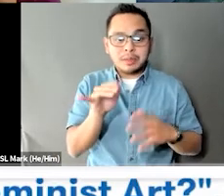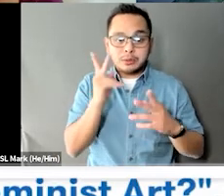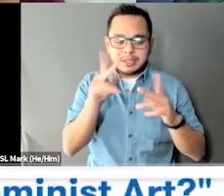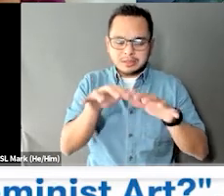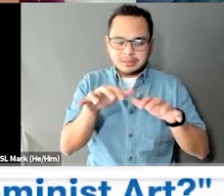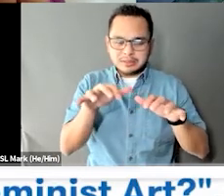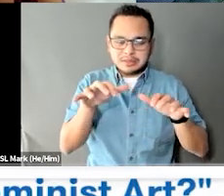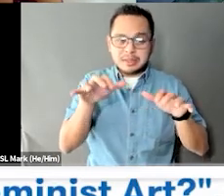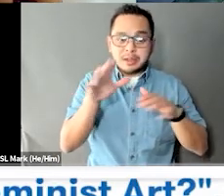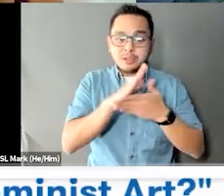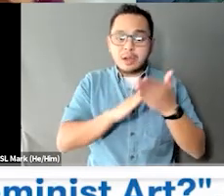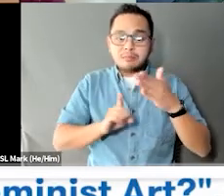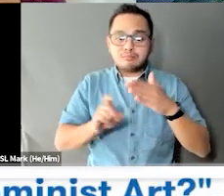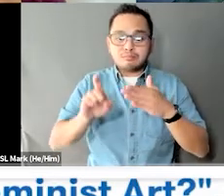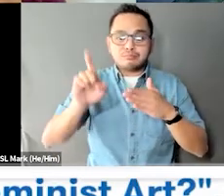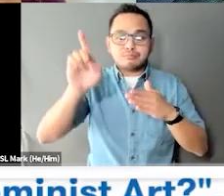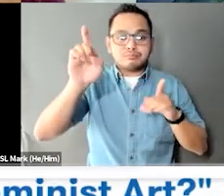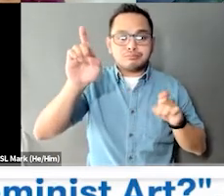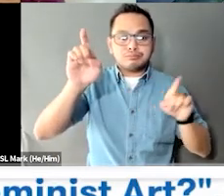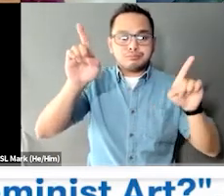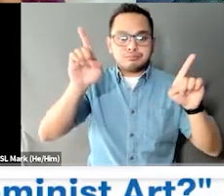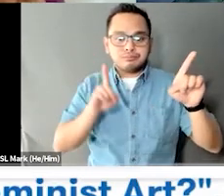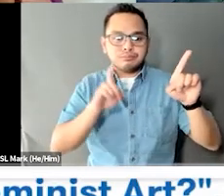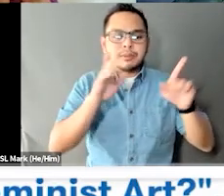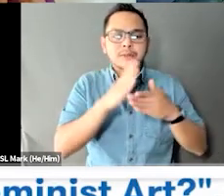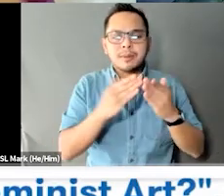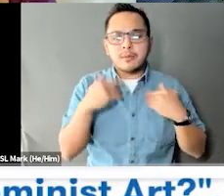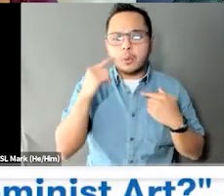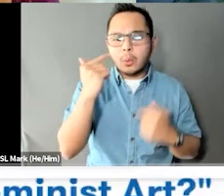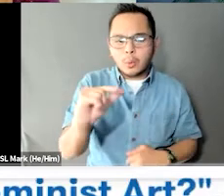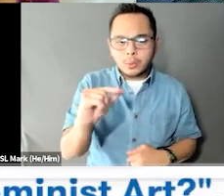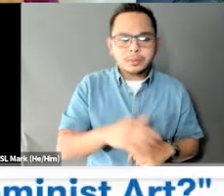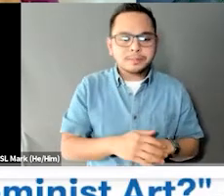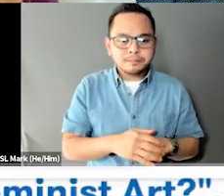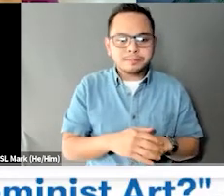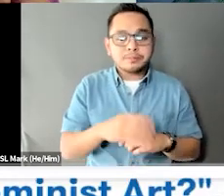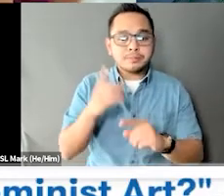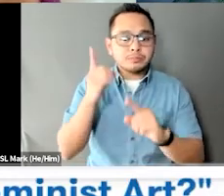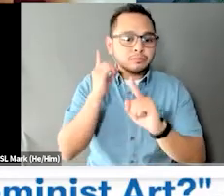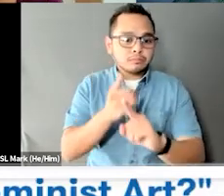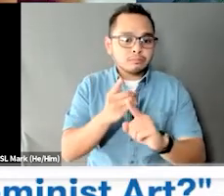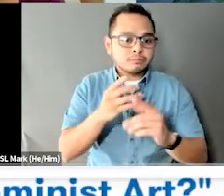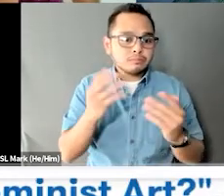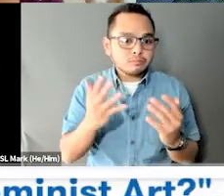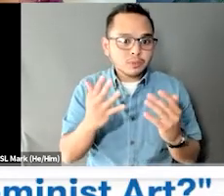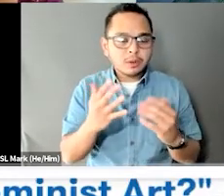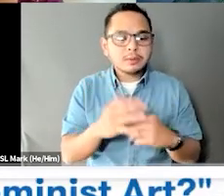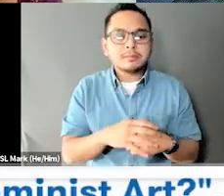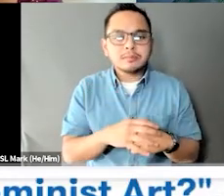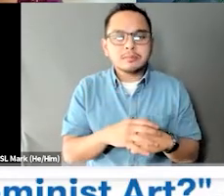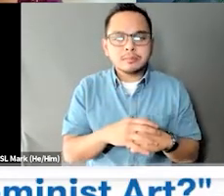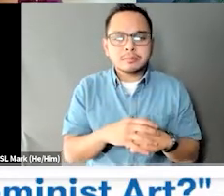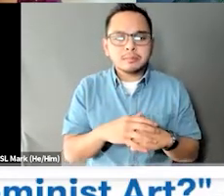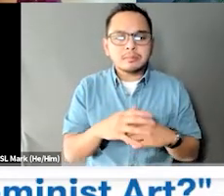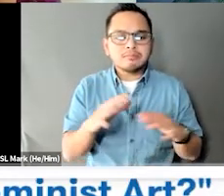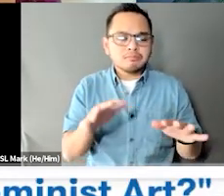forms are rising, and some of them have gold on them. But the idea is that I want to put the vibration out there that